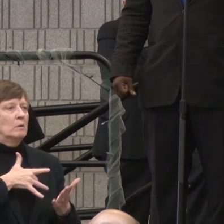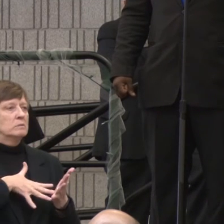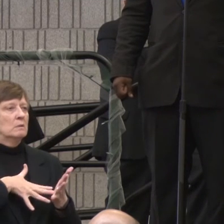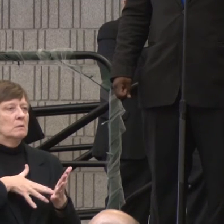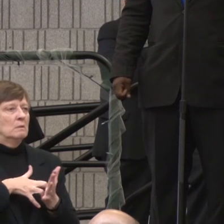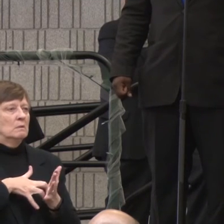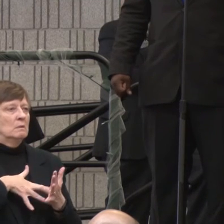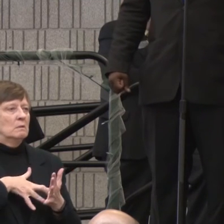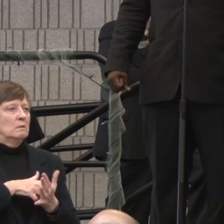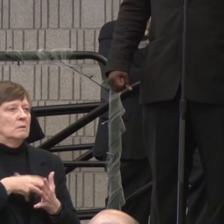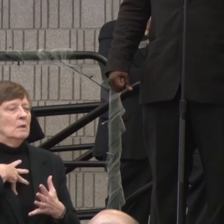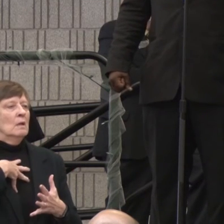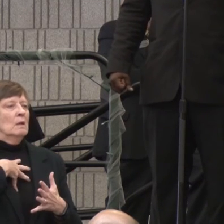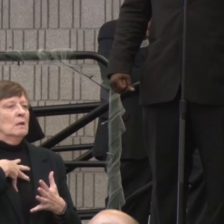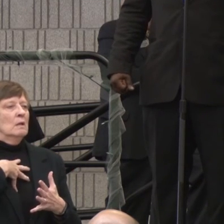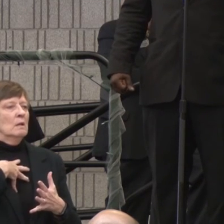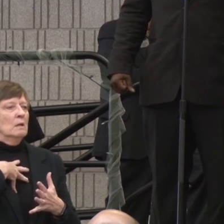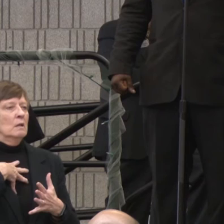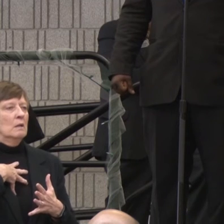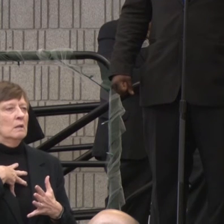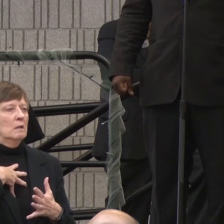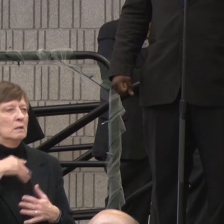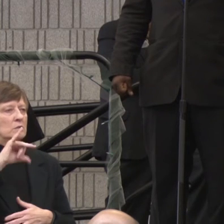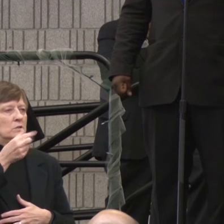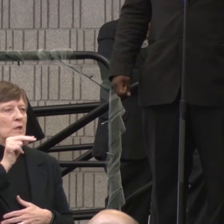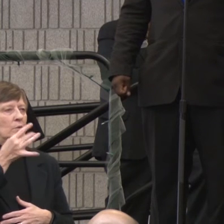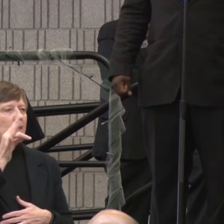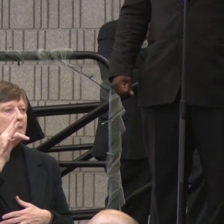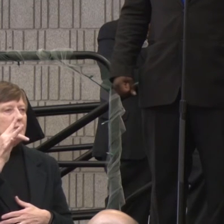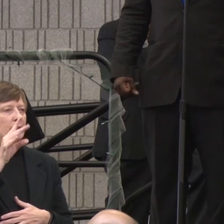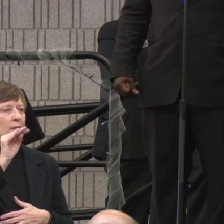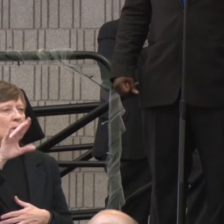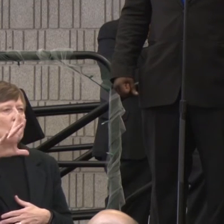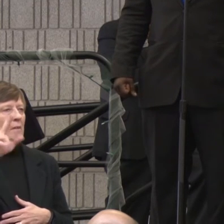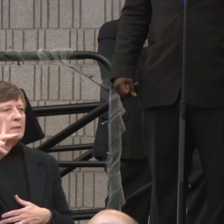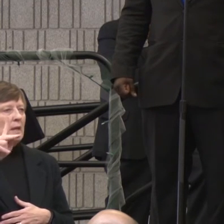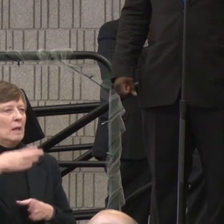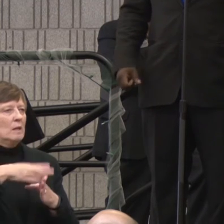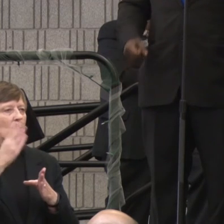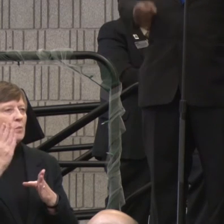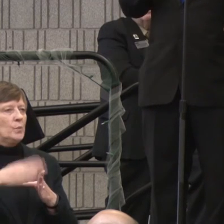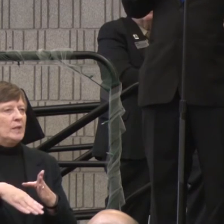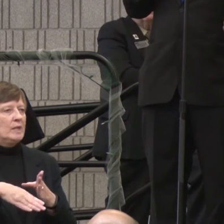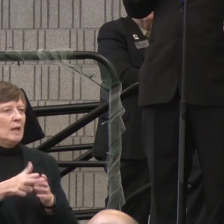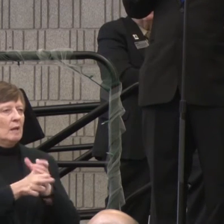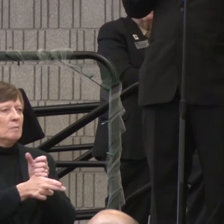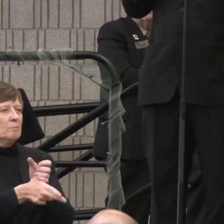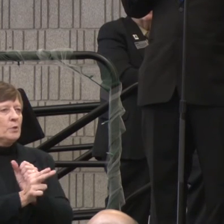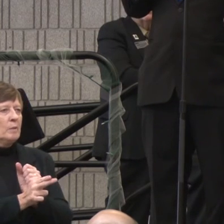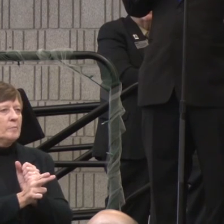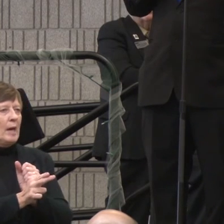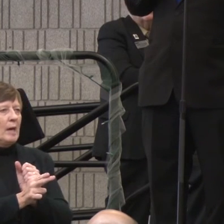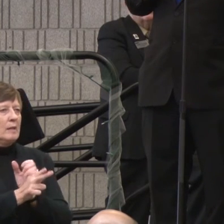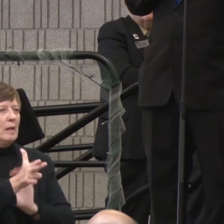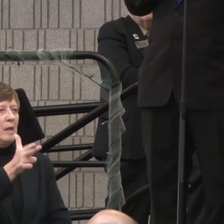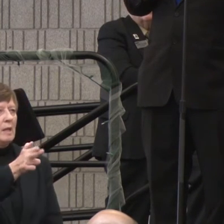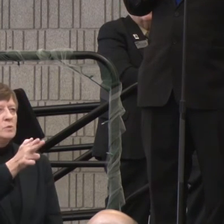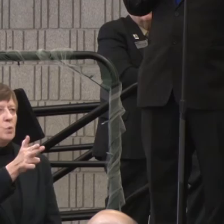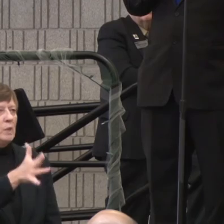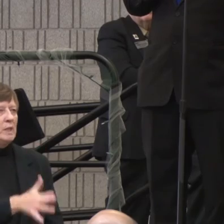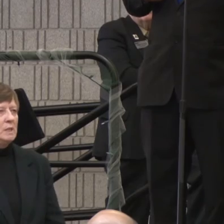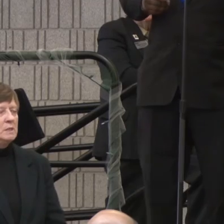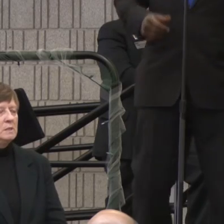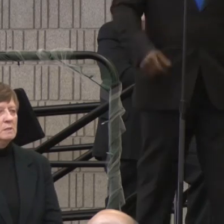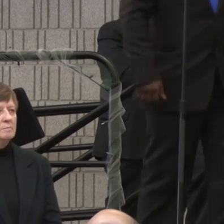Last breath taken. January 18th, MLK weekend. Pull it back and